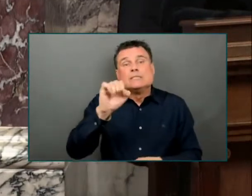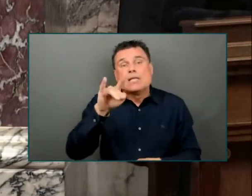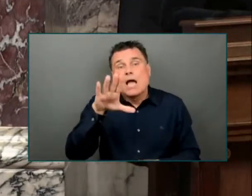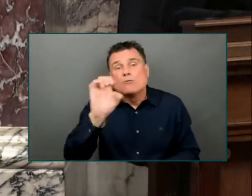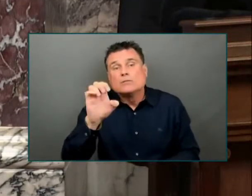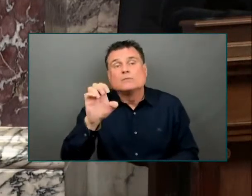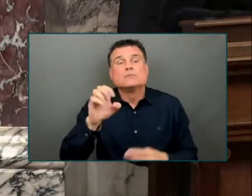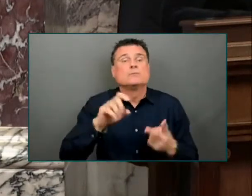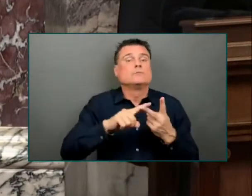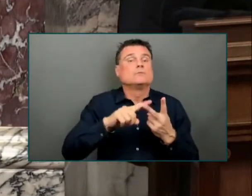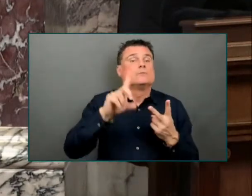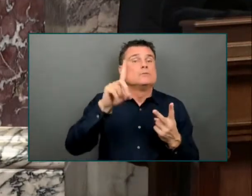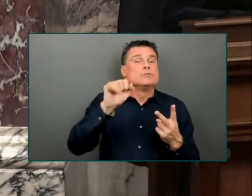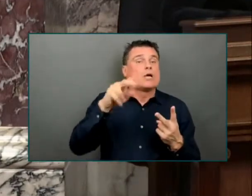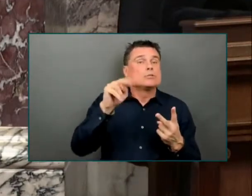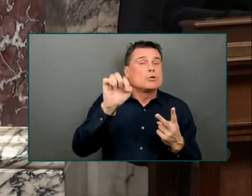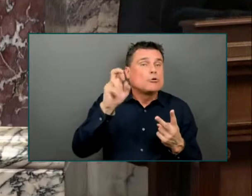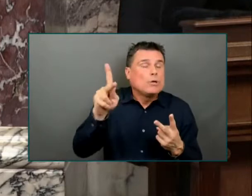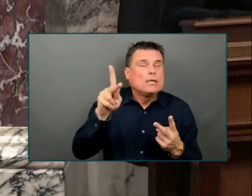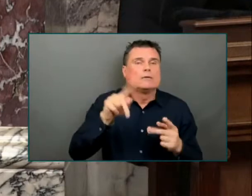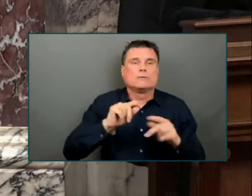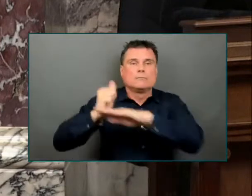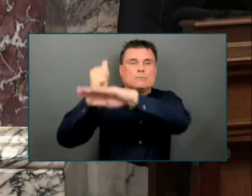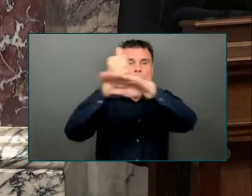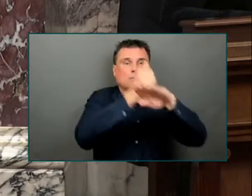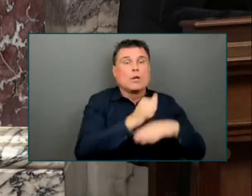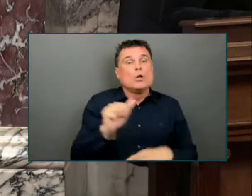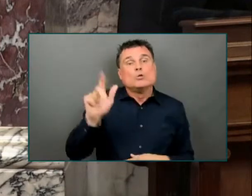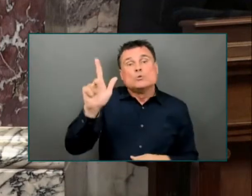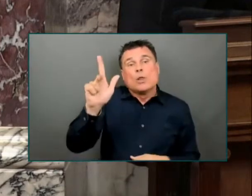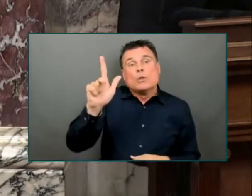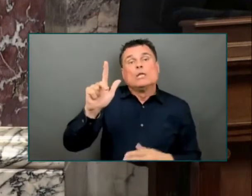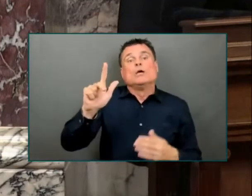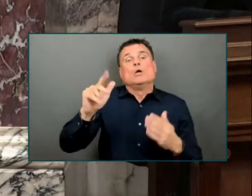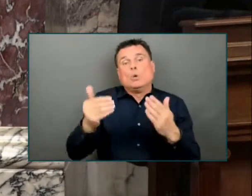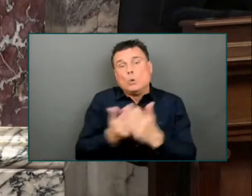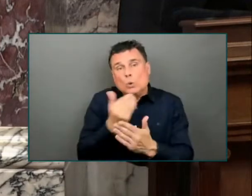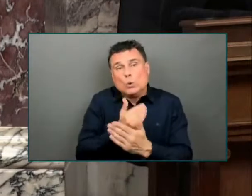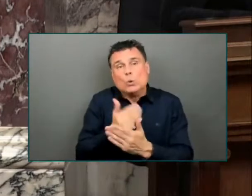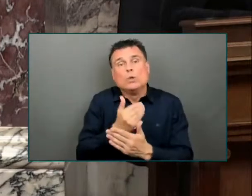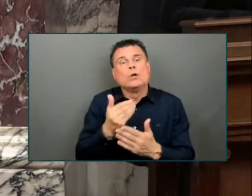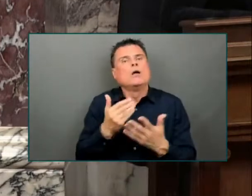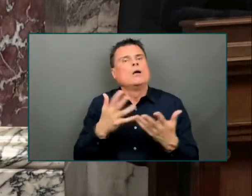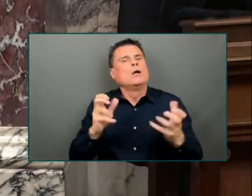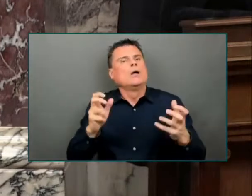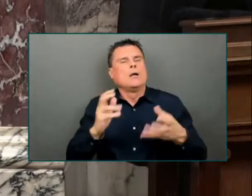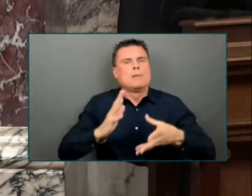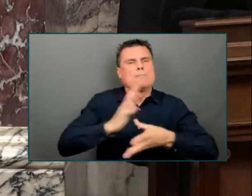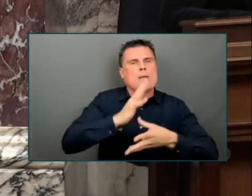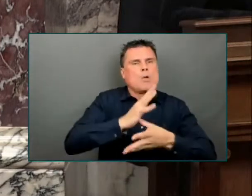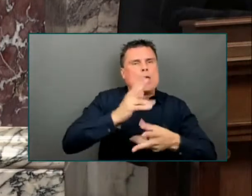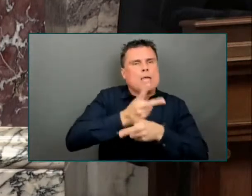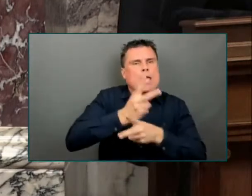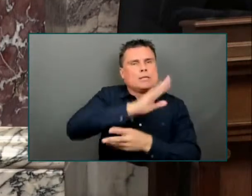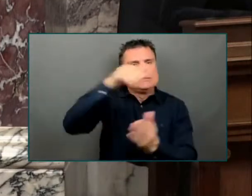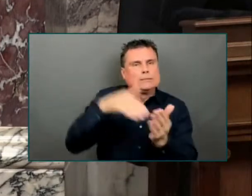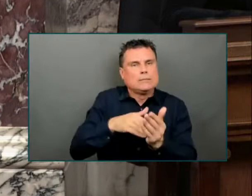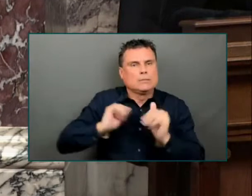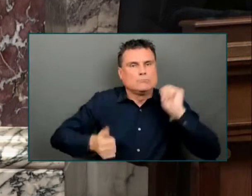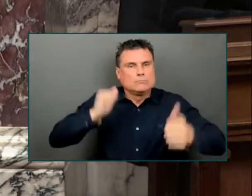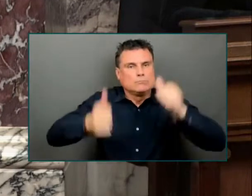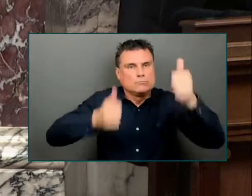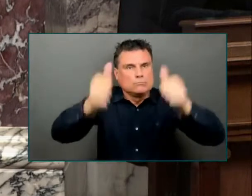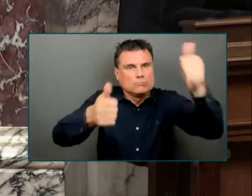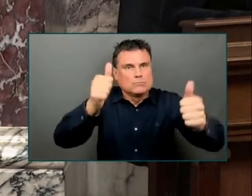way. It means 146 new expanded or renovated schools that are also underway. It